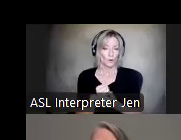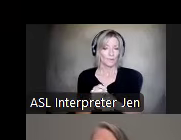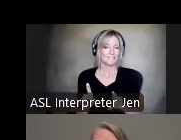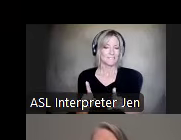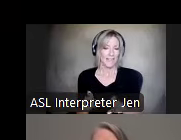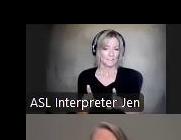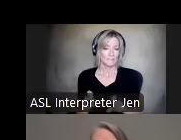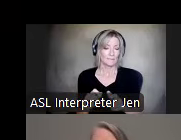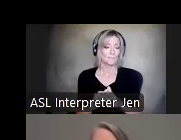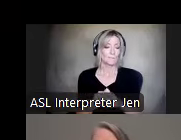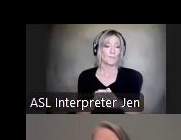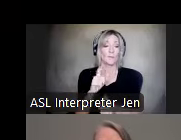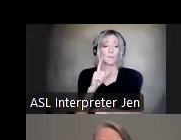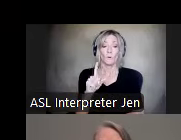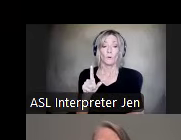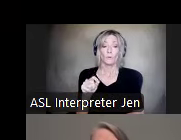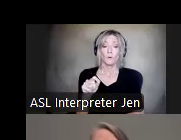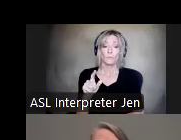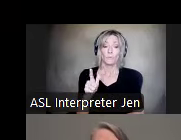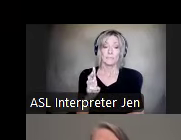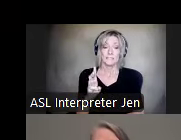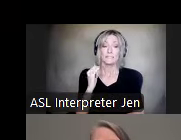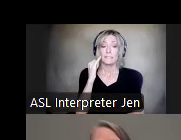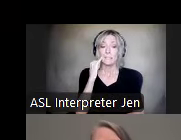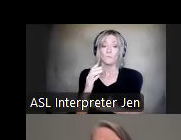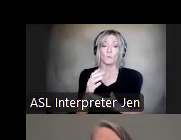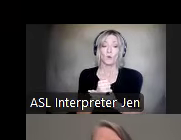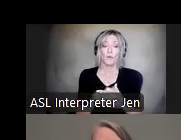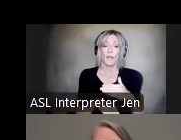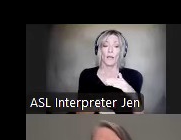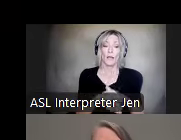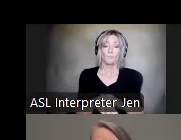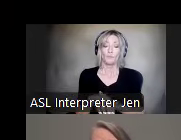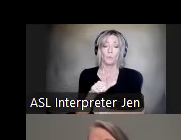So for 2026, if you earn up to